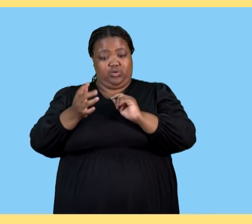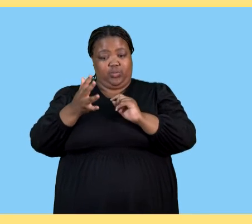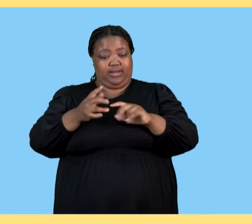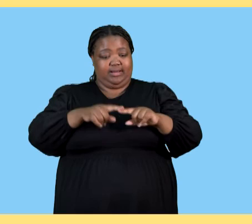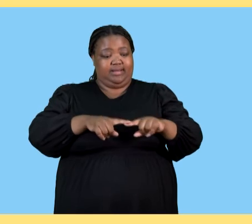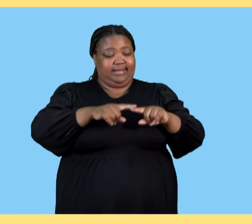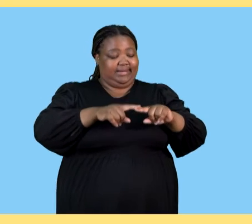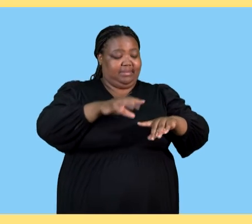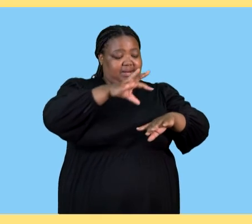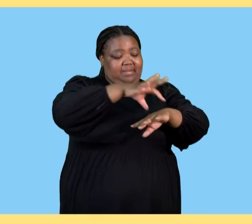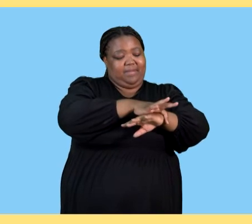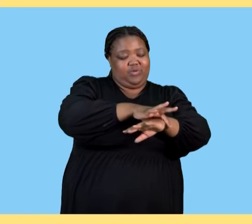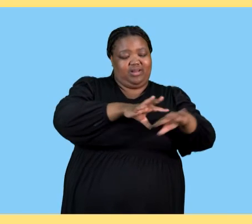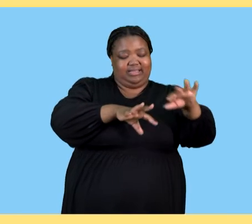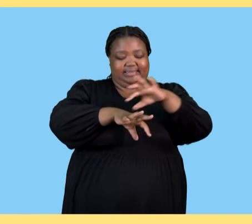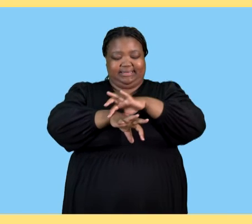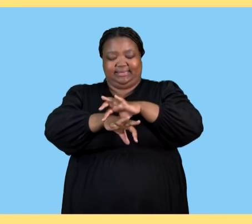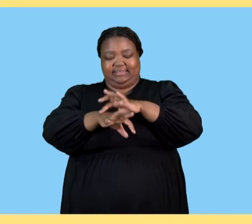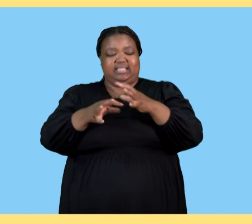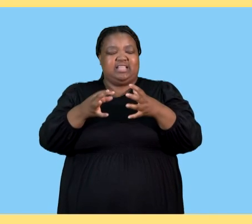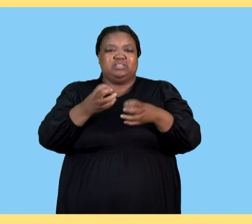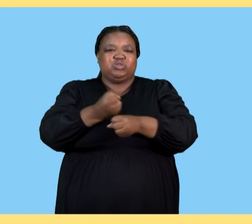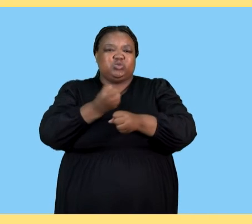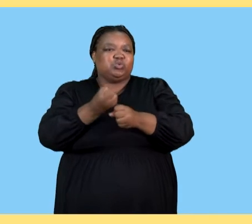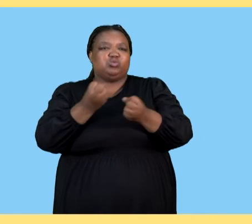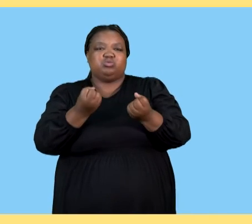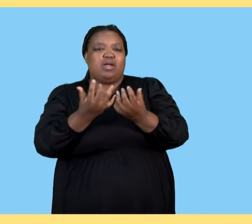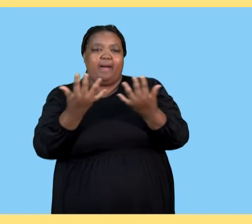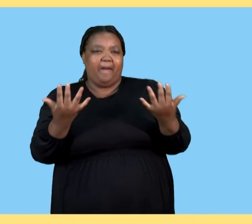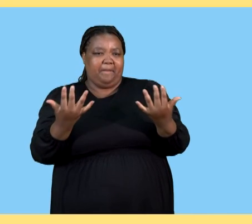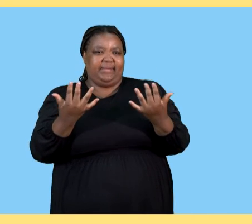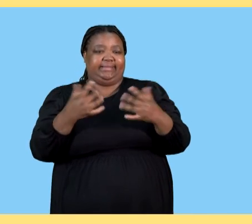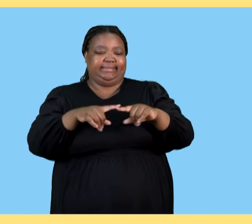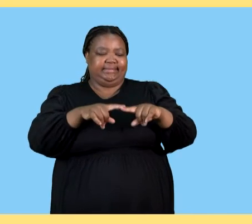change depending on the number of bracelets that we would have produced.